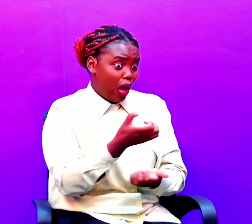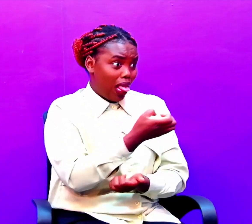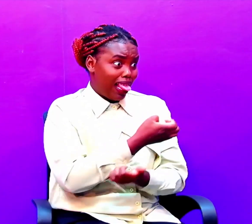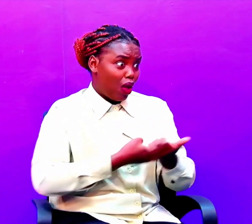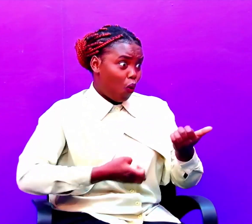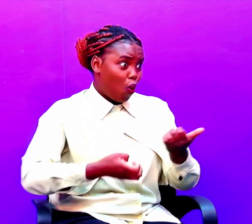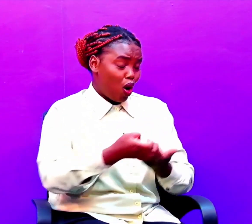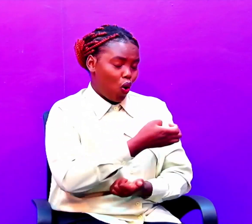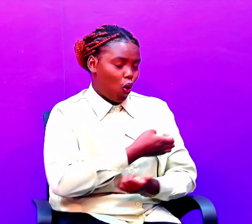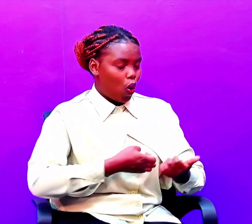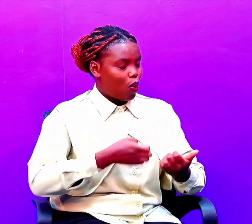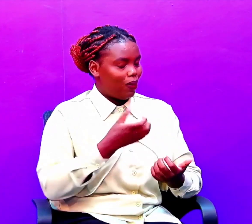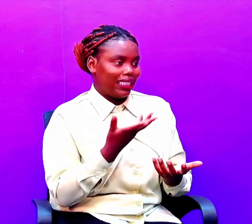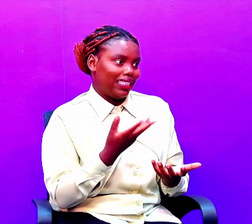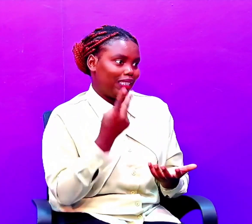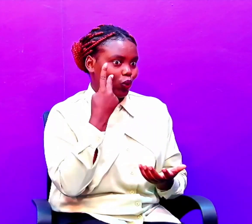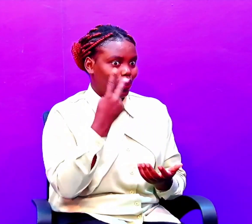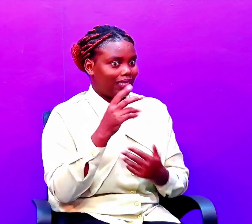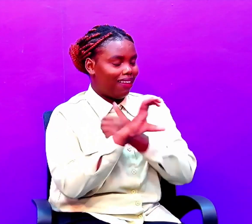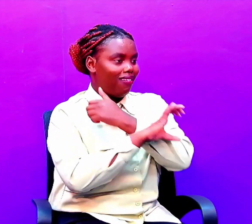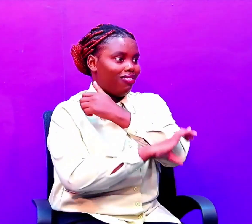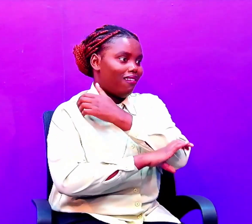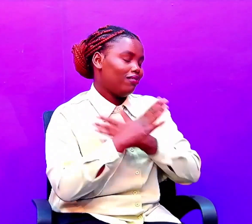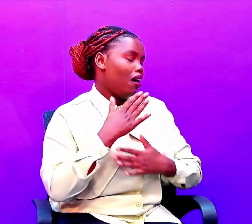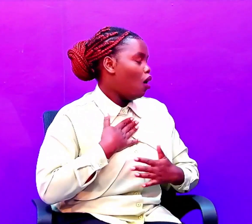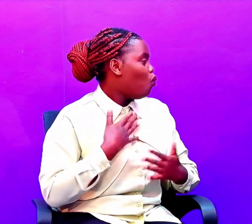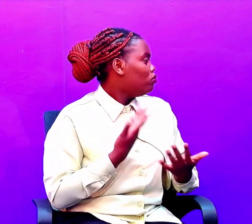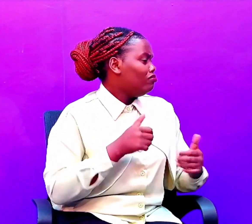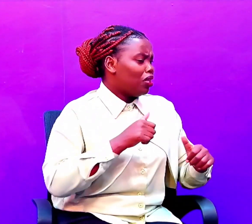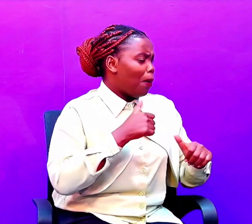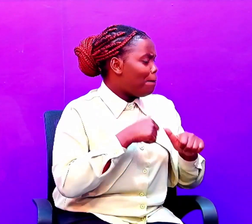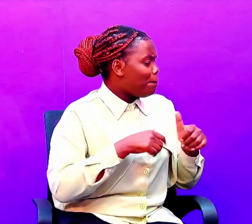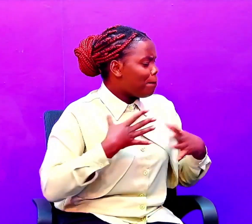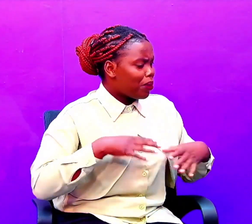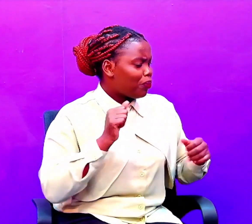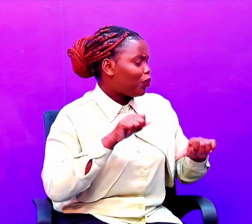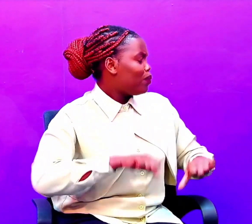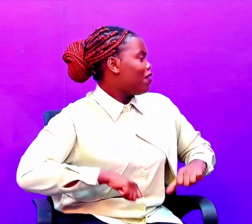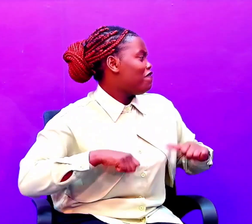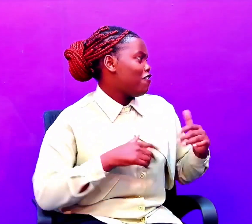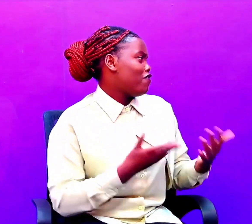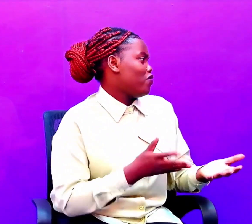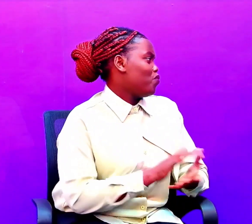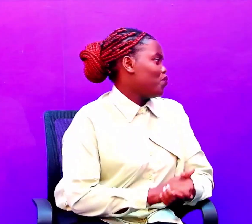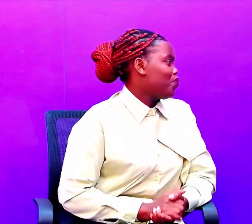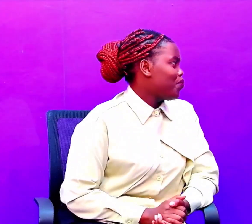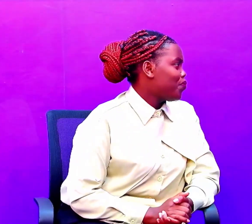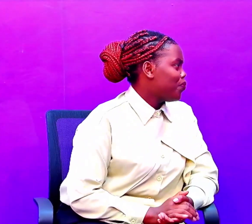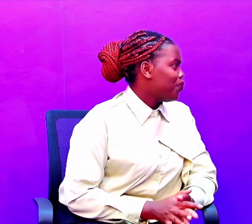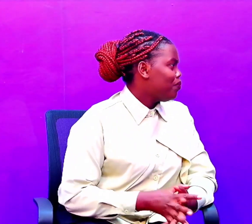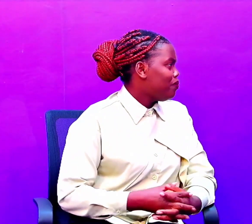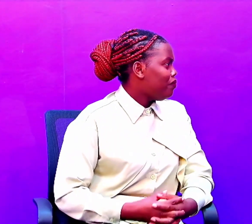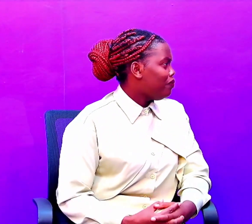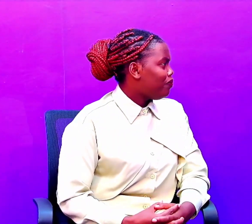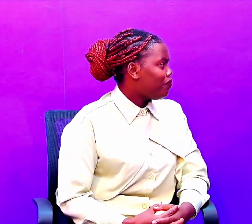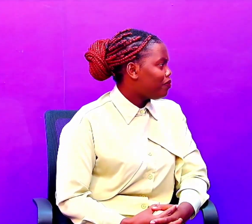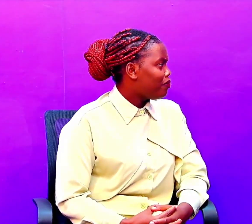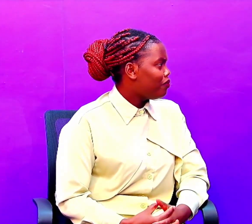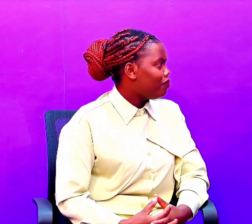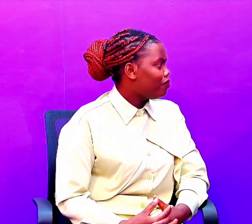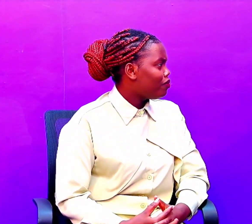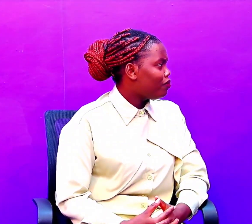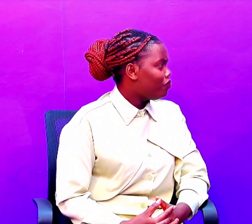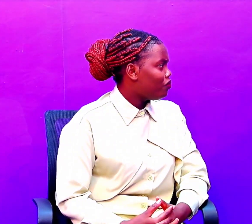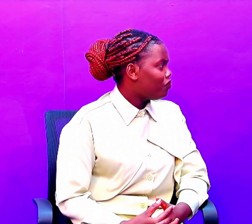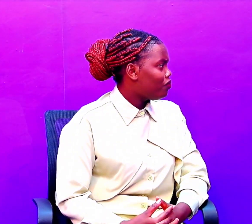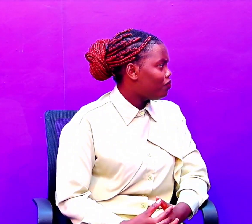an issue, especially now with our economy. I know that this is something that affects our country. Could you please advise them how can